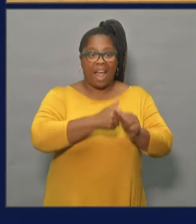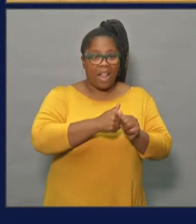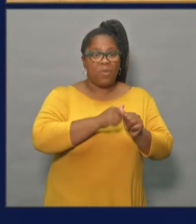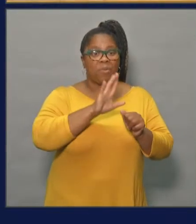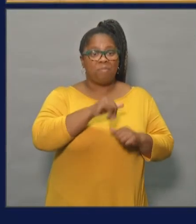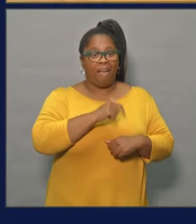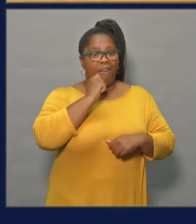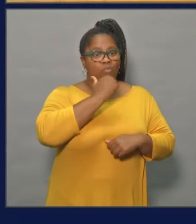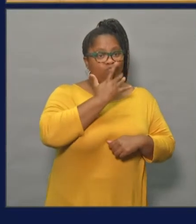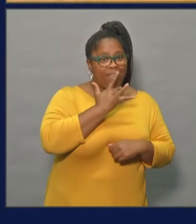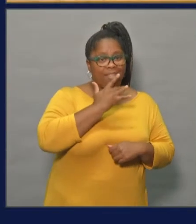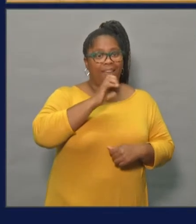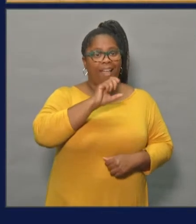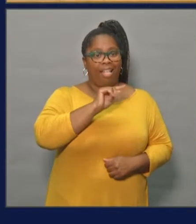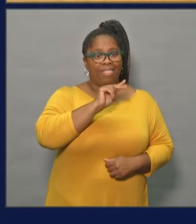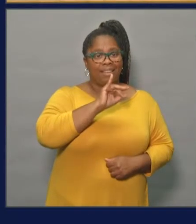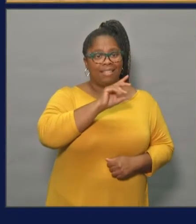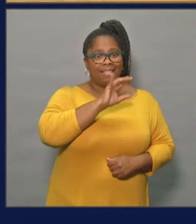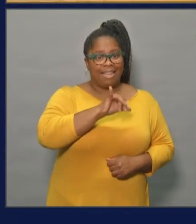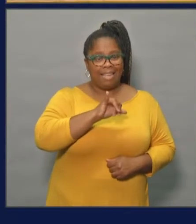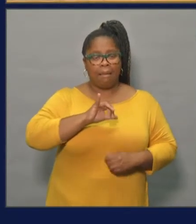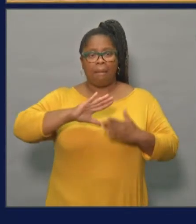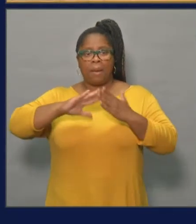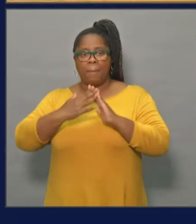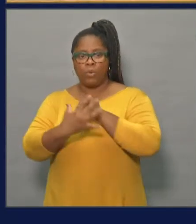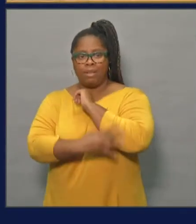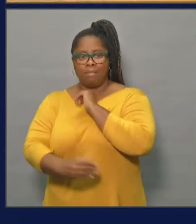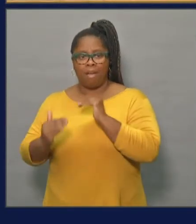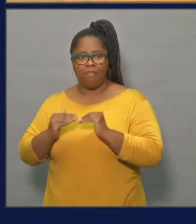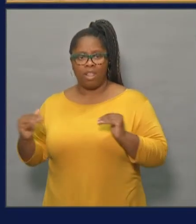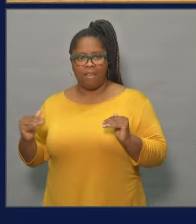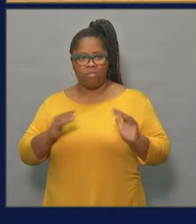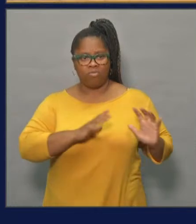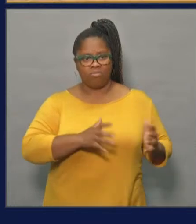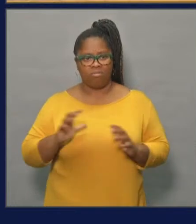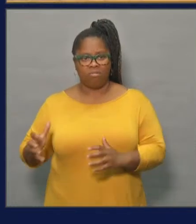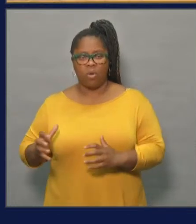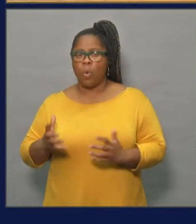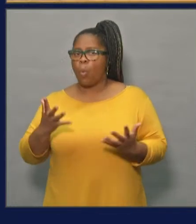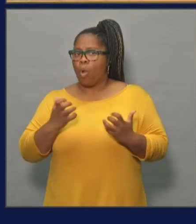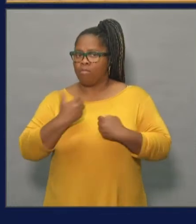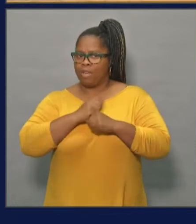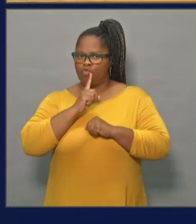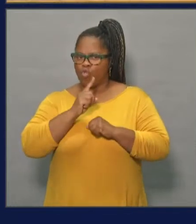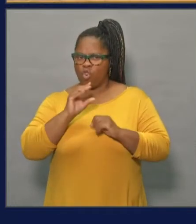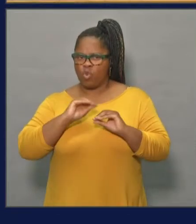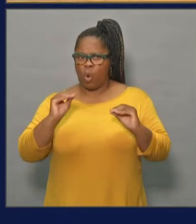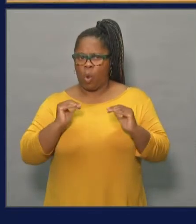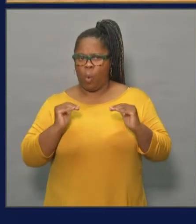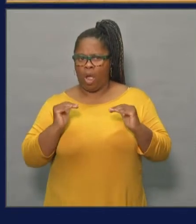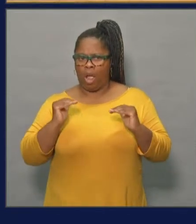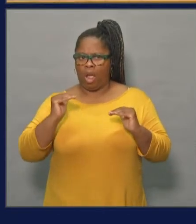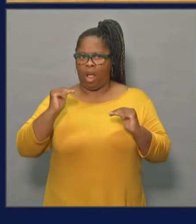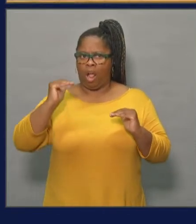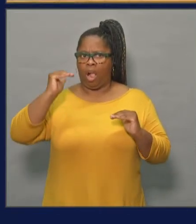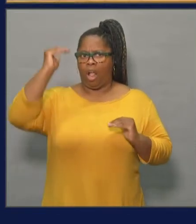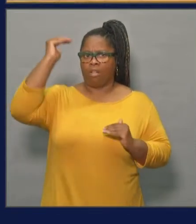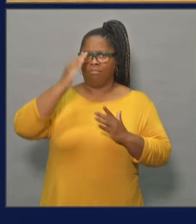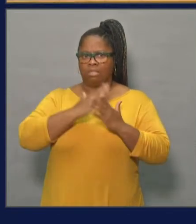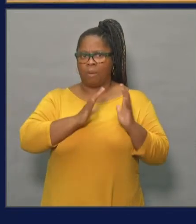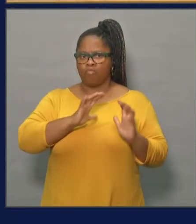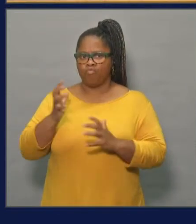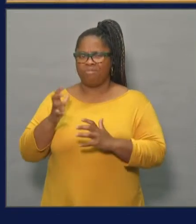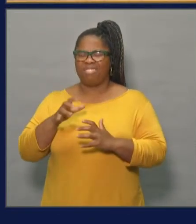poverty levels to be sure we're not seeing any increases in some groups. This will be extremely important